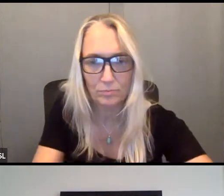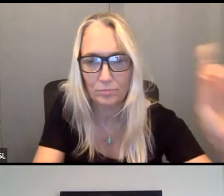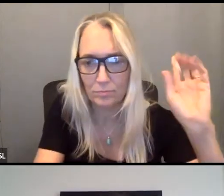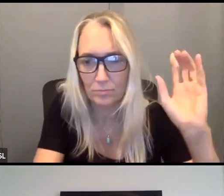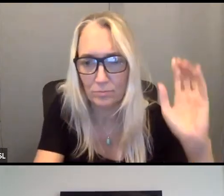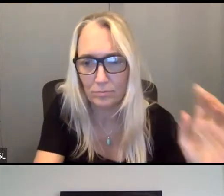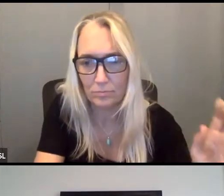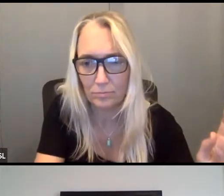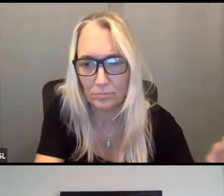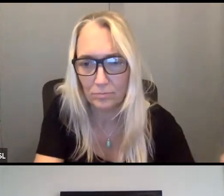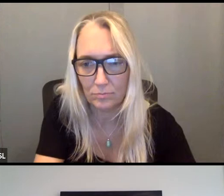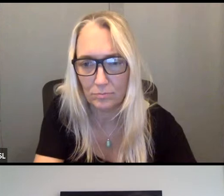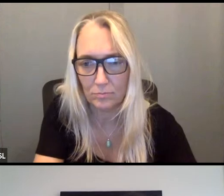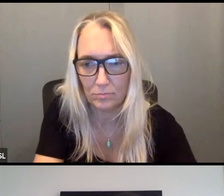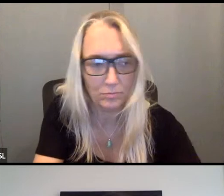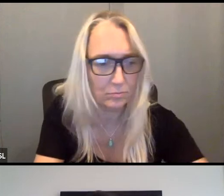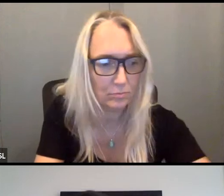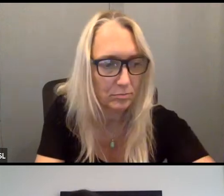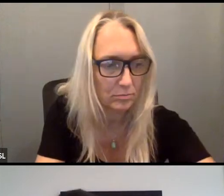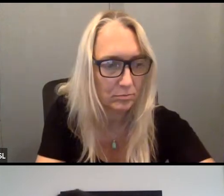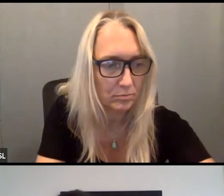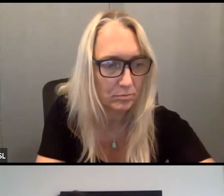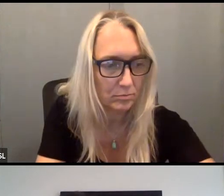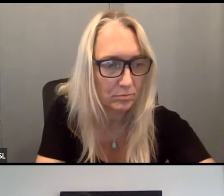try to create equally proportioned districts.